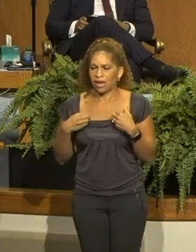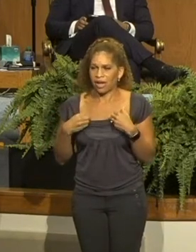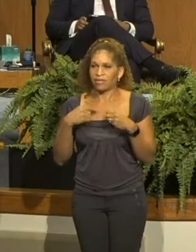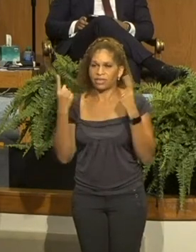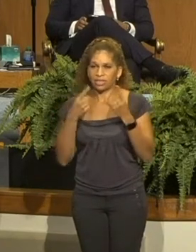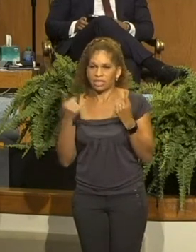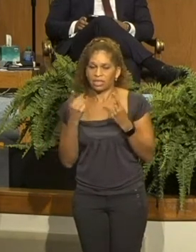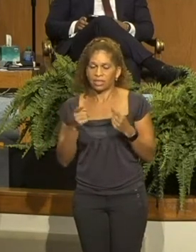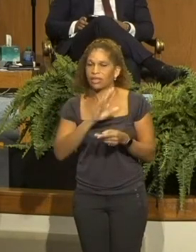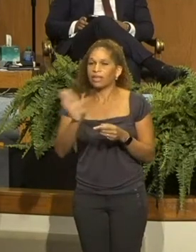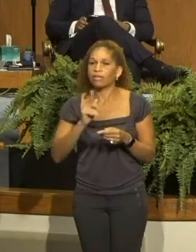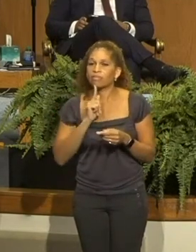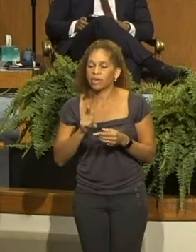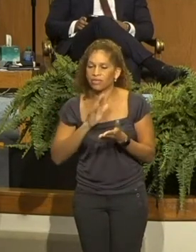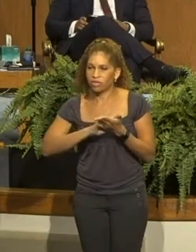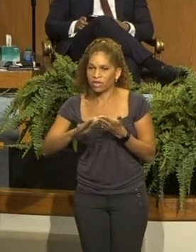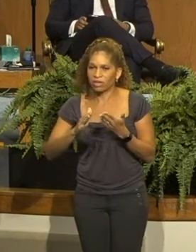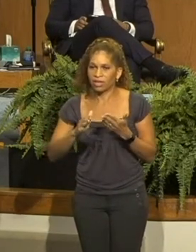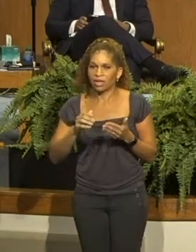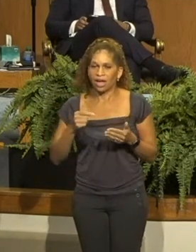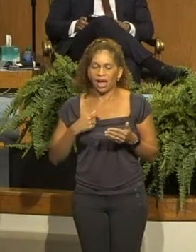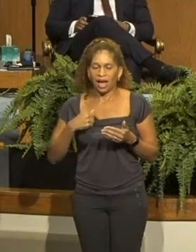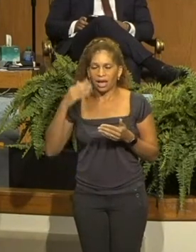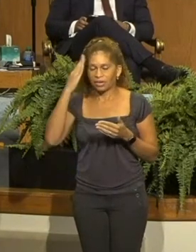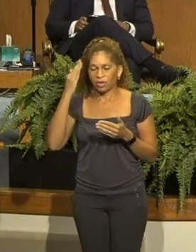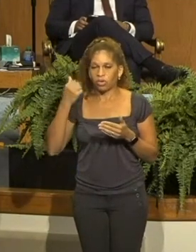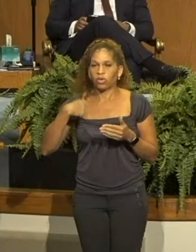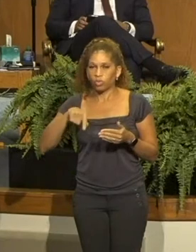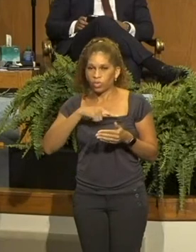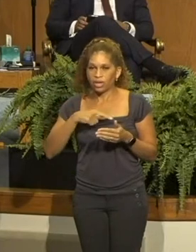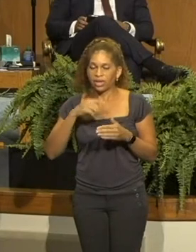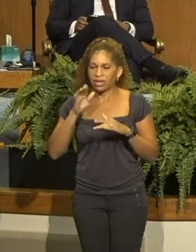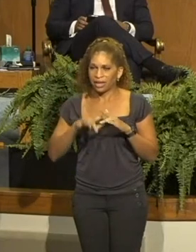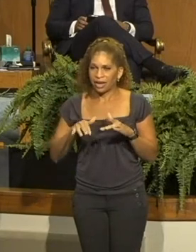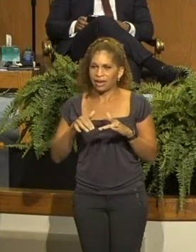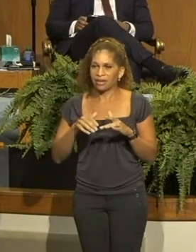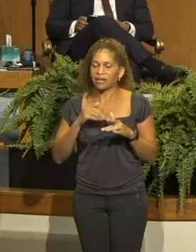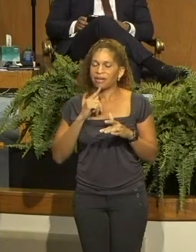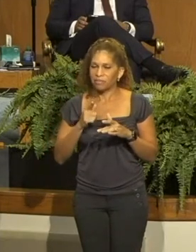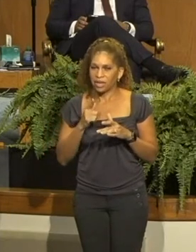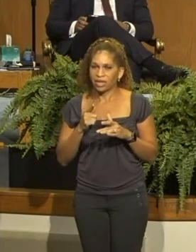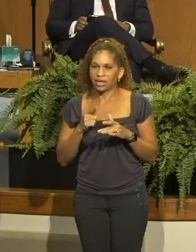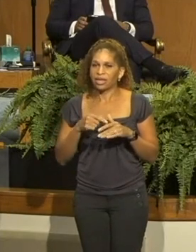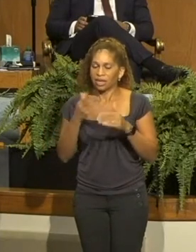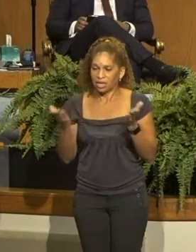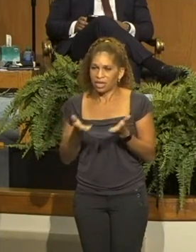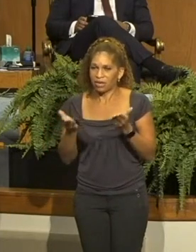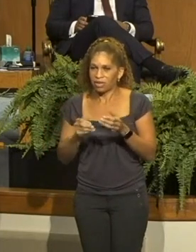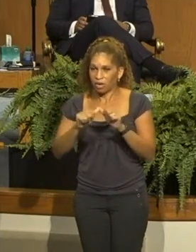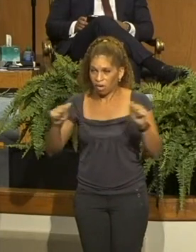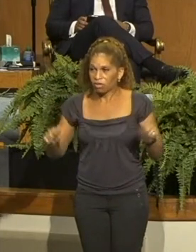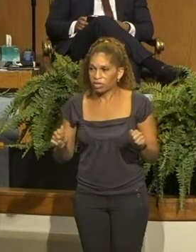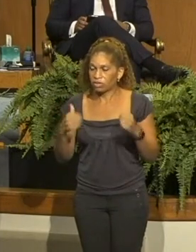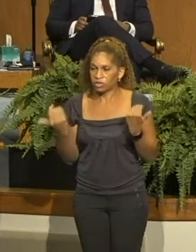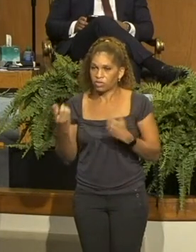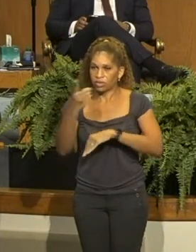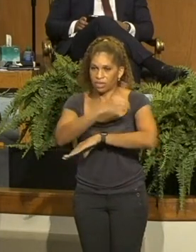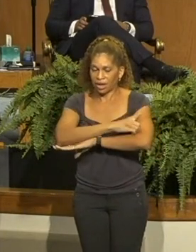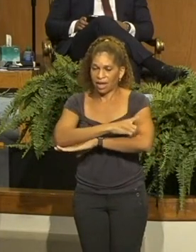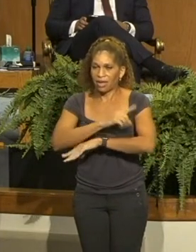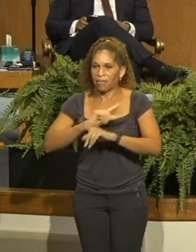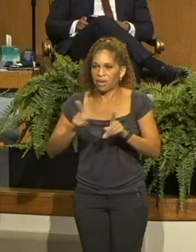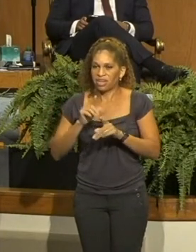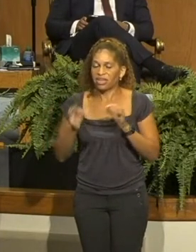you. And I know we can't come to this sacred altar here today, but if you are here today and desire special prayer